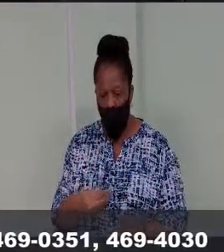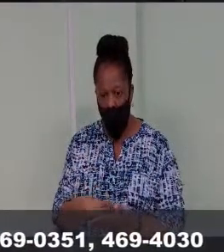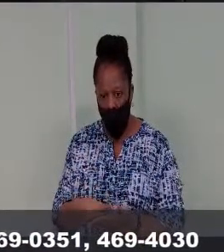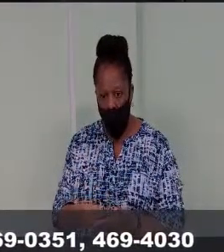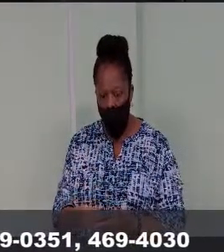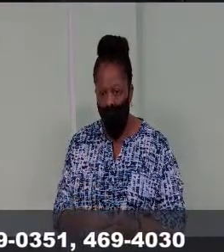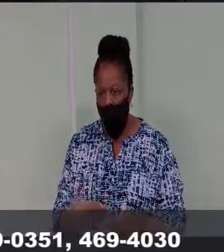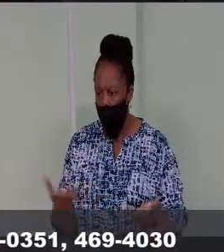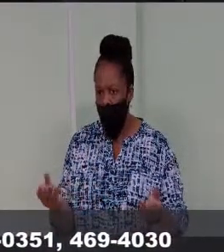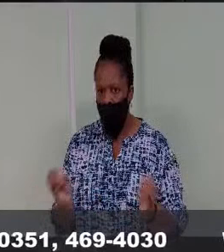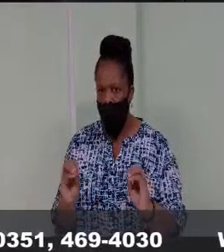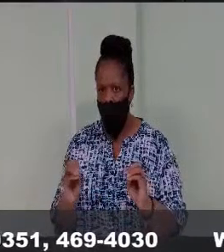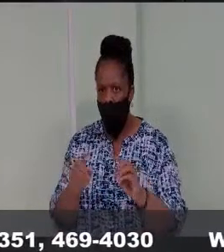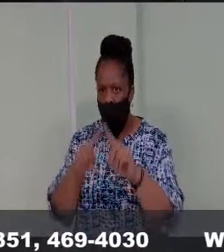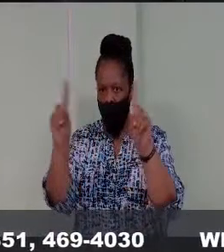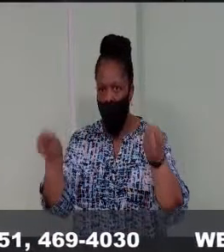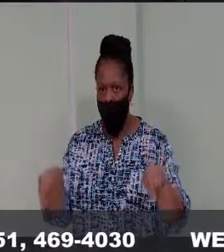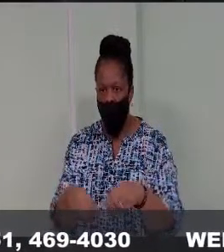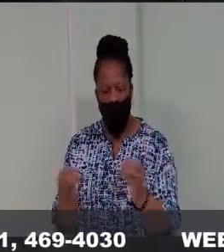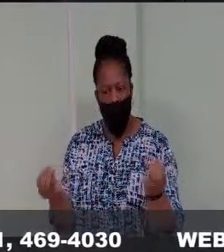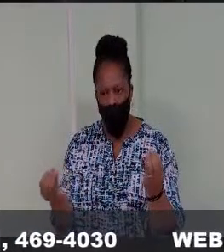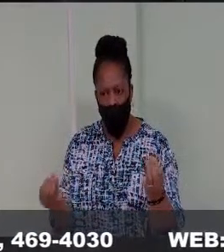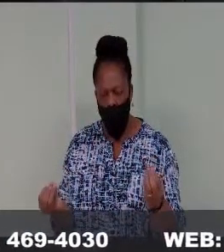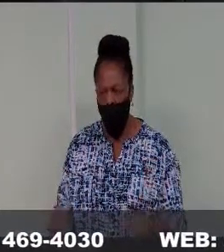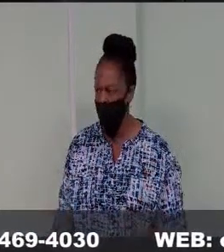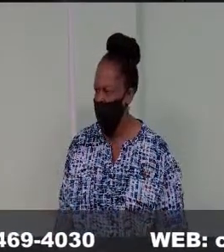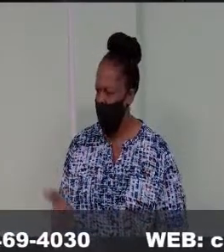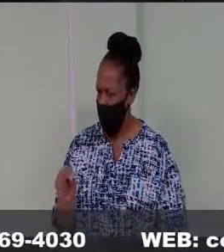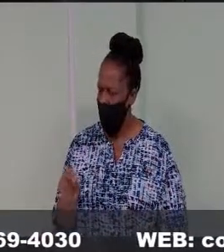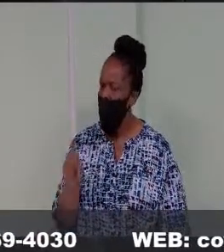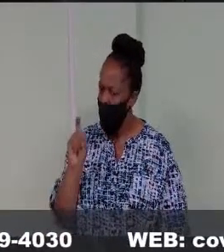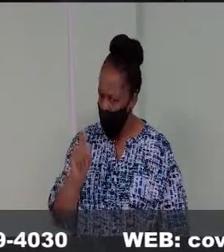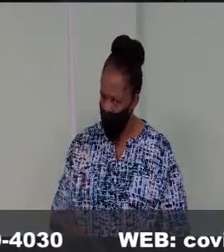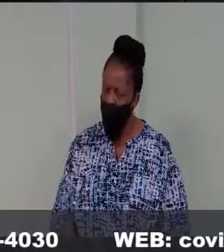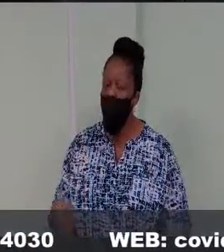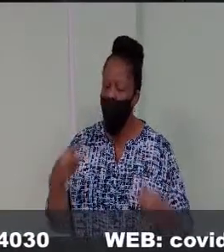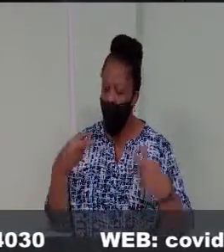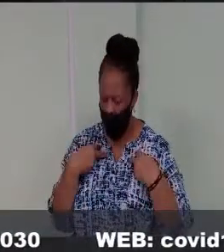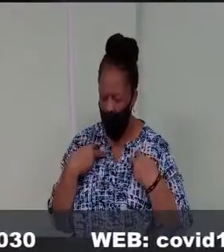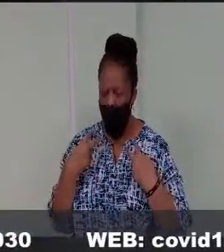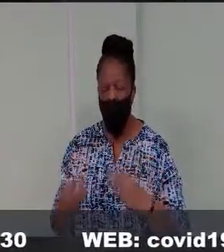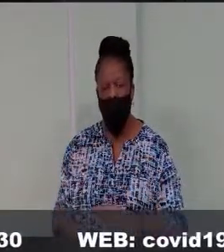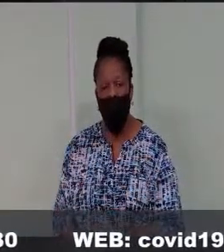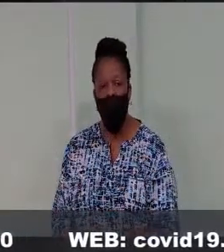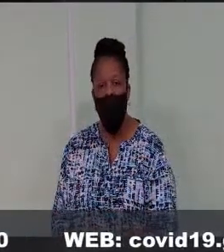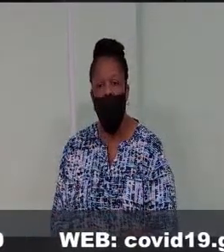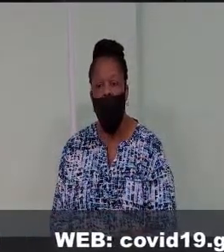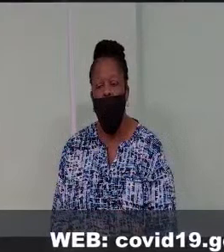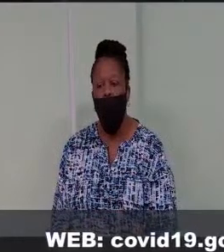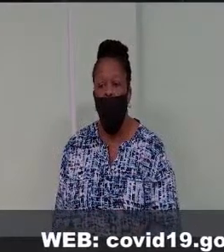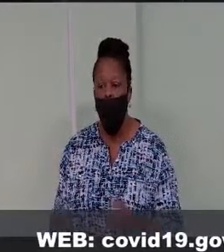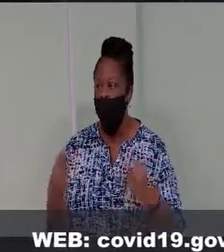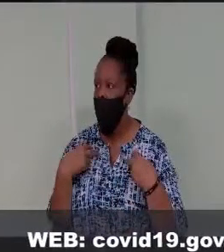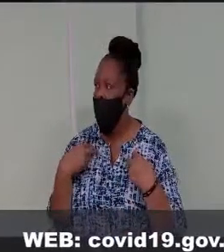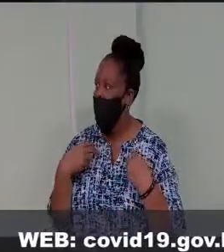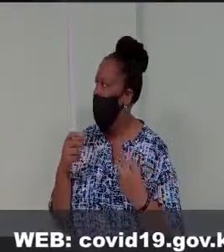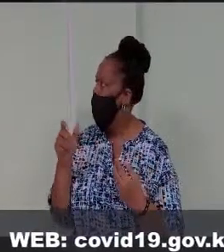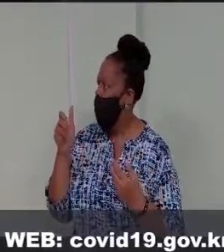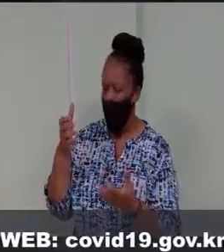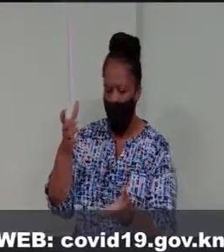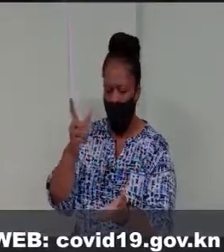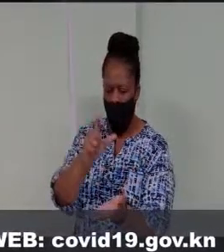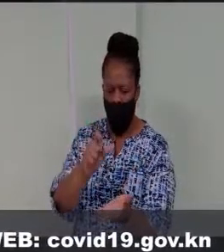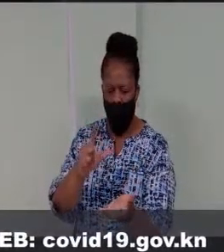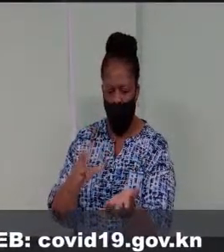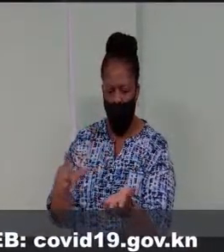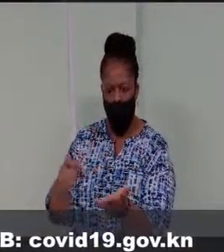at not having hand sanitization stations, or even having a spray bottle